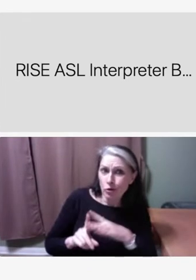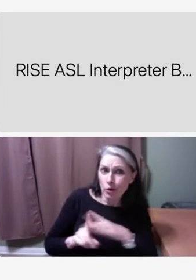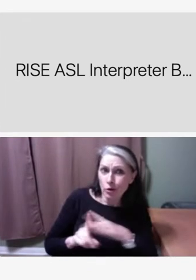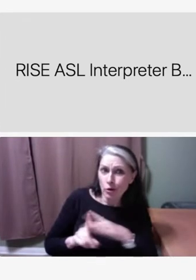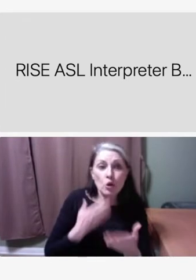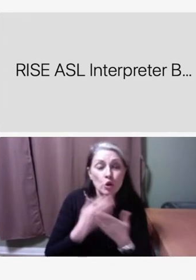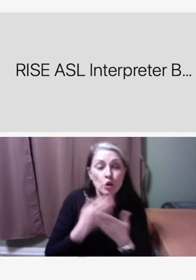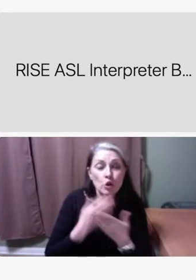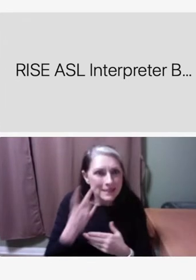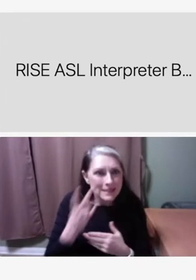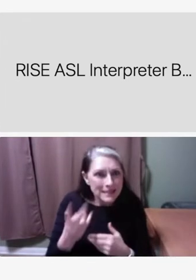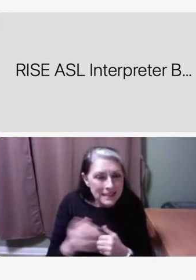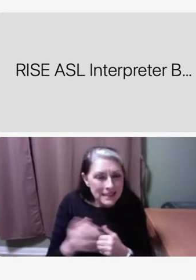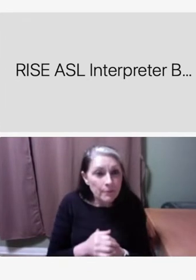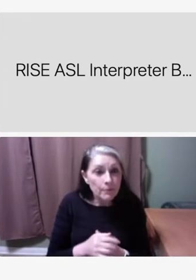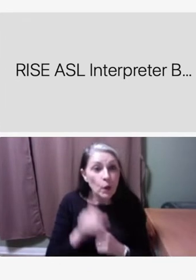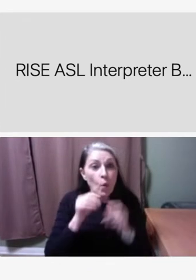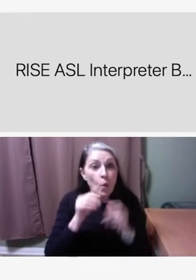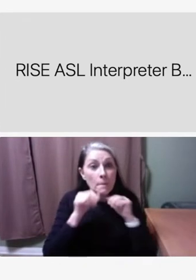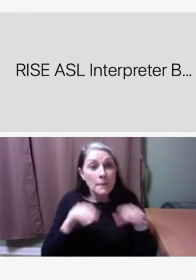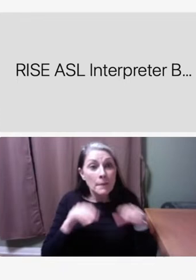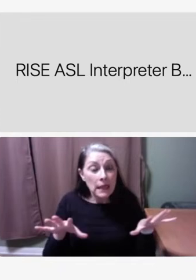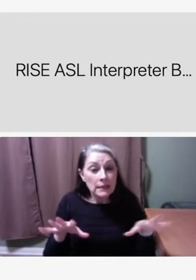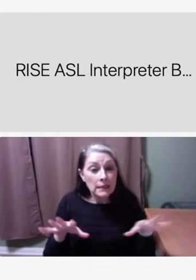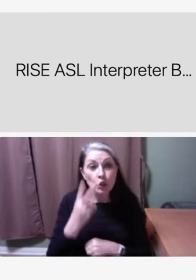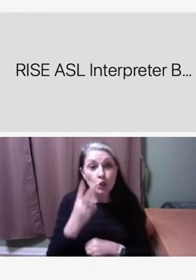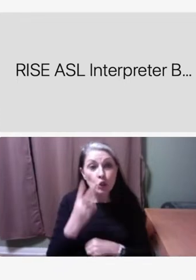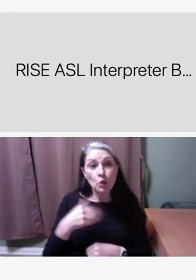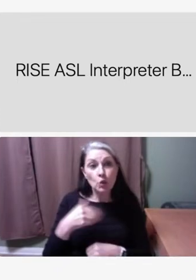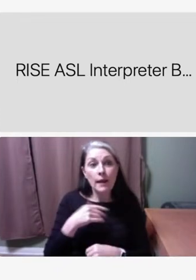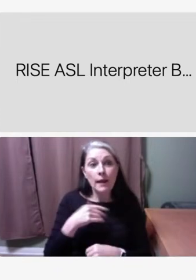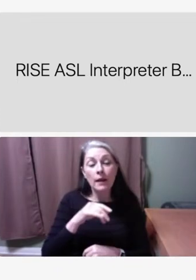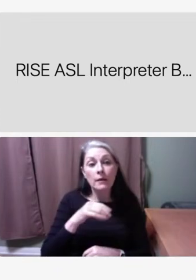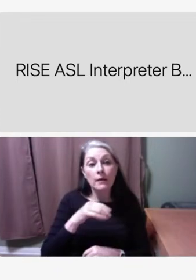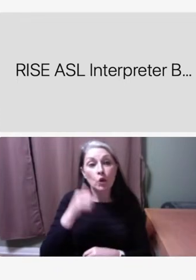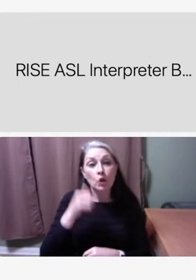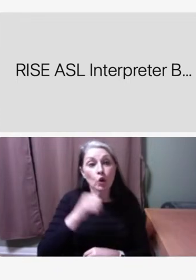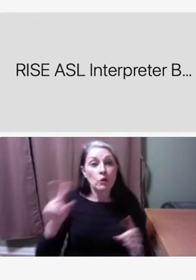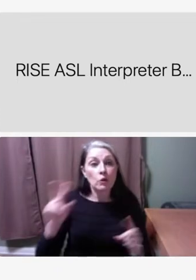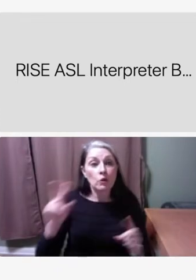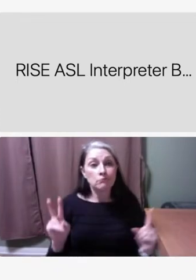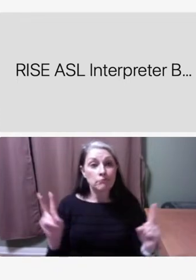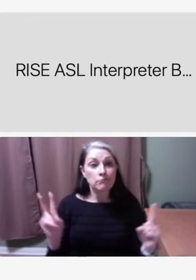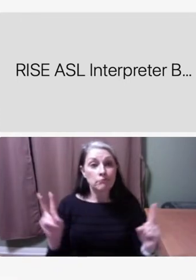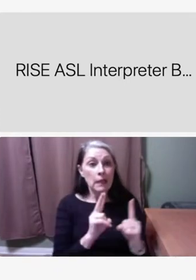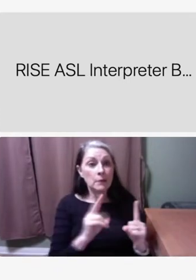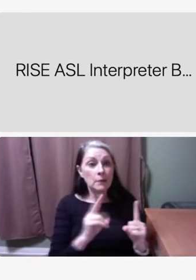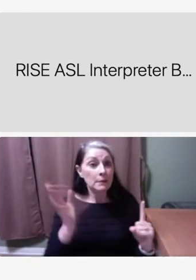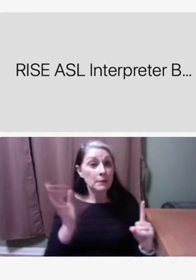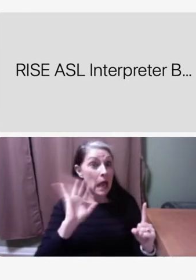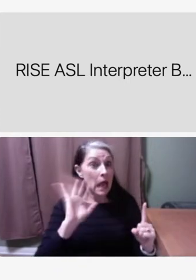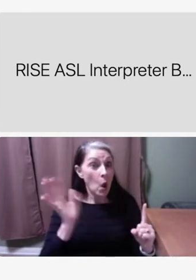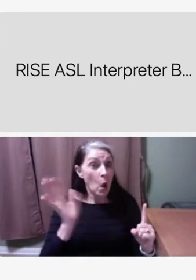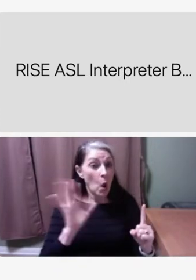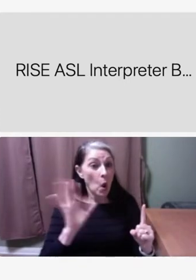blessing there is like two young girls came up to me and they was waving and saying hi and took a selfie with me because they remembered me from when I went